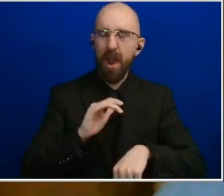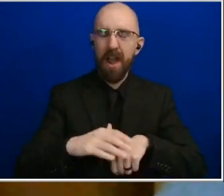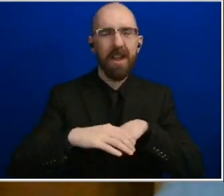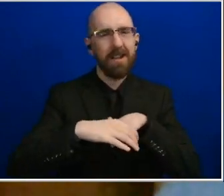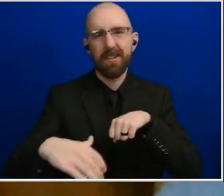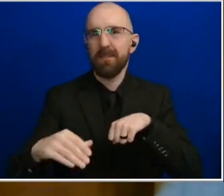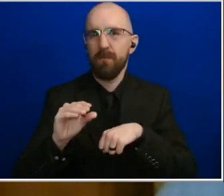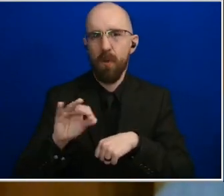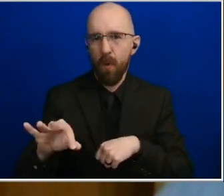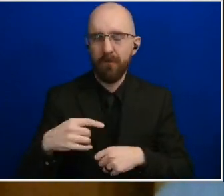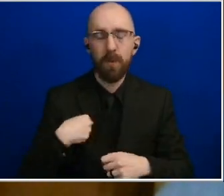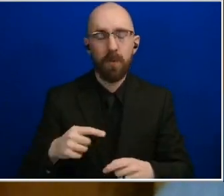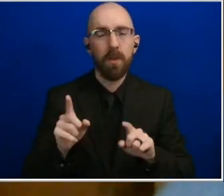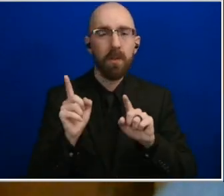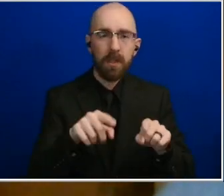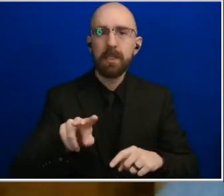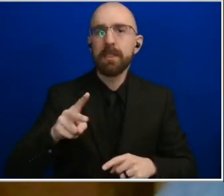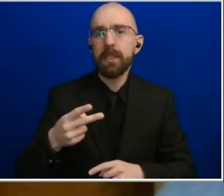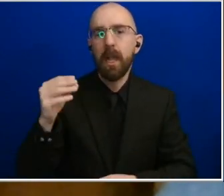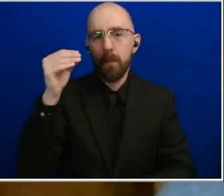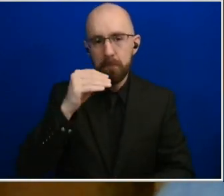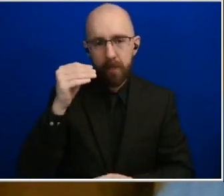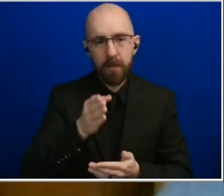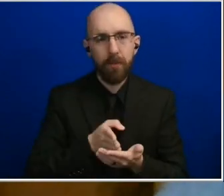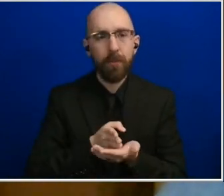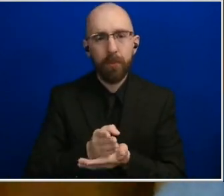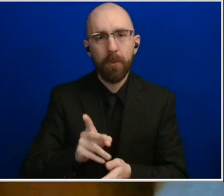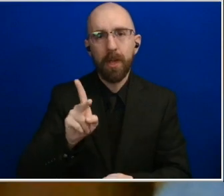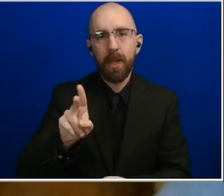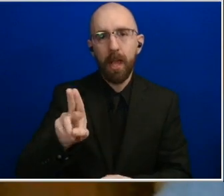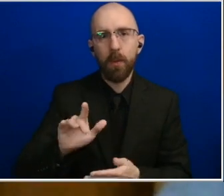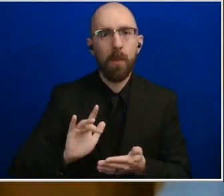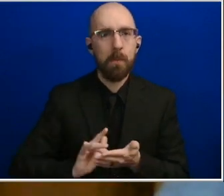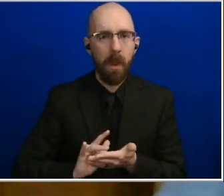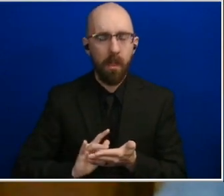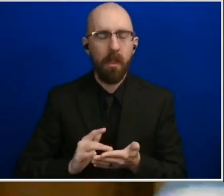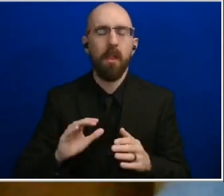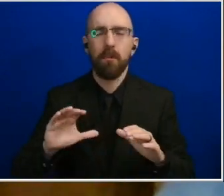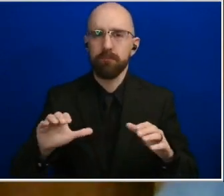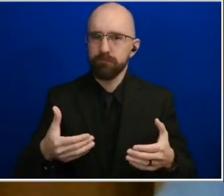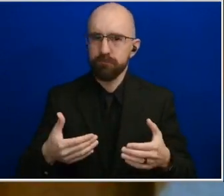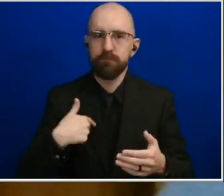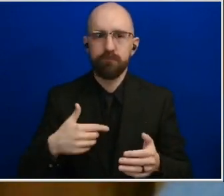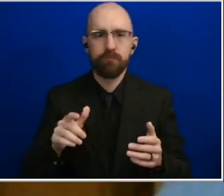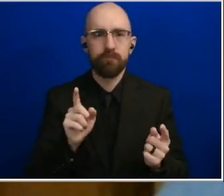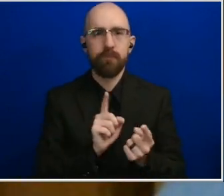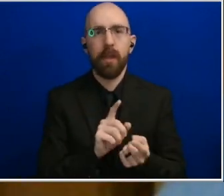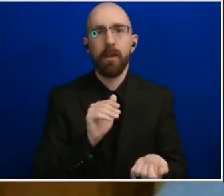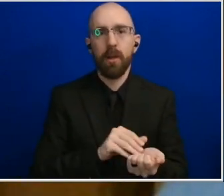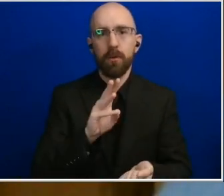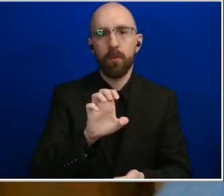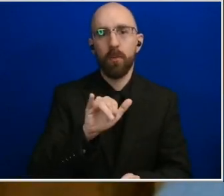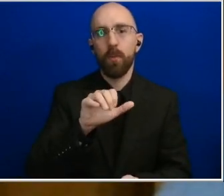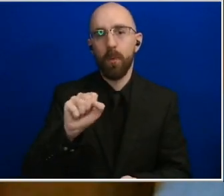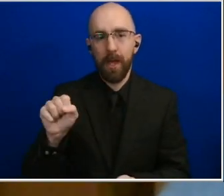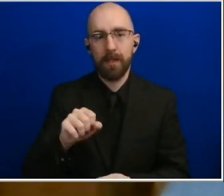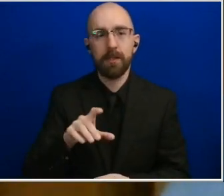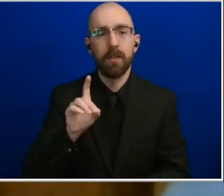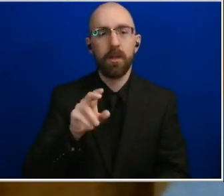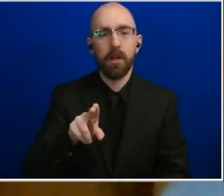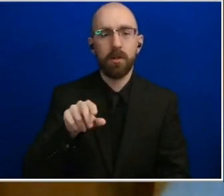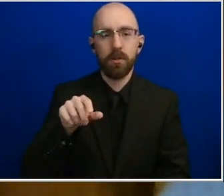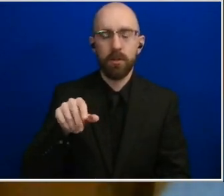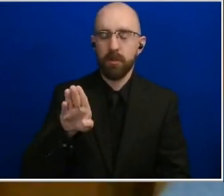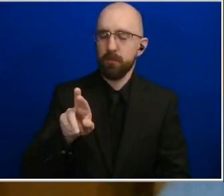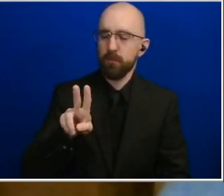went and got a second opinion through KU Medical and got with Dr. Weiss and Dr. Brubaker and got